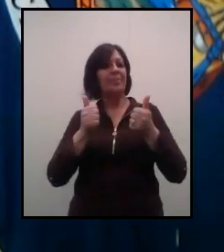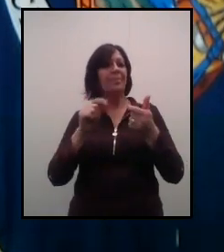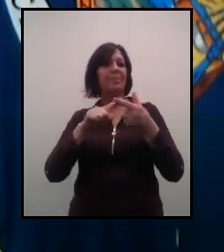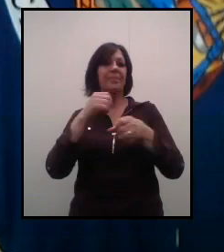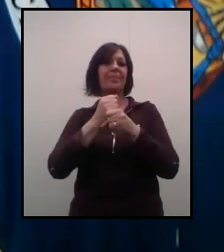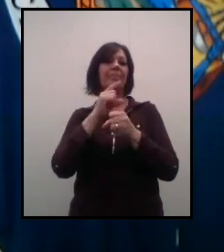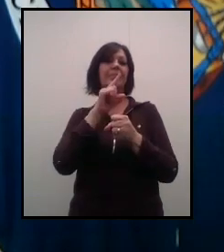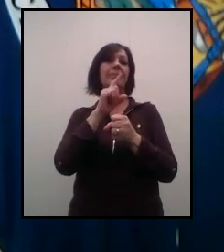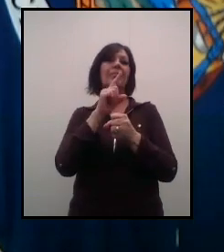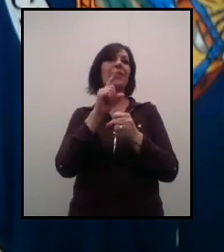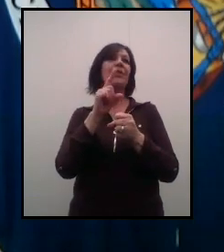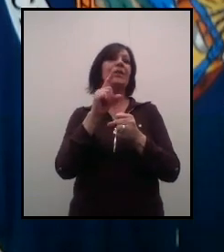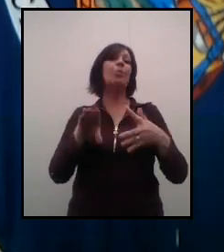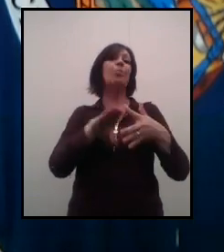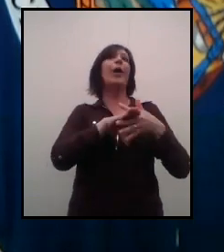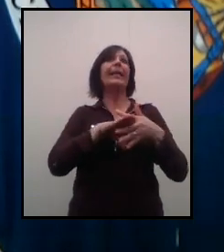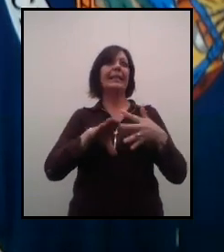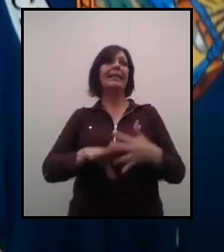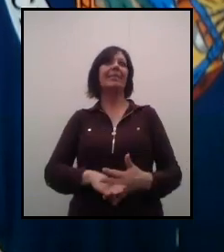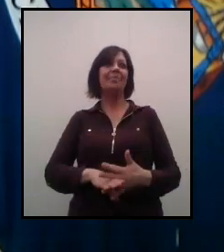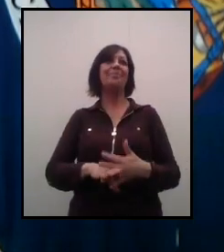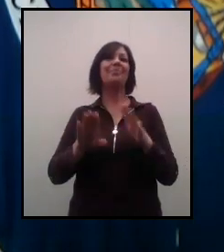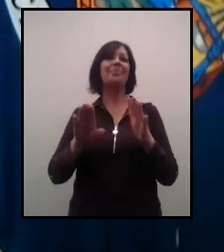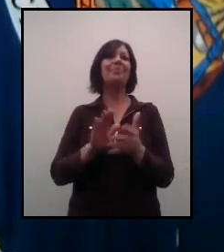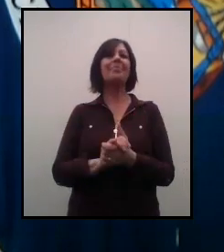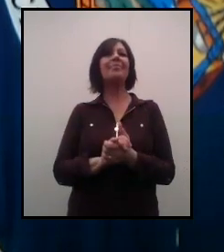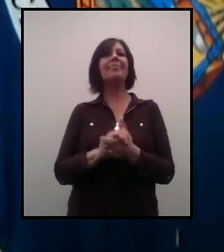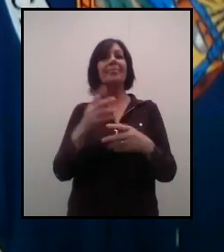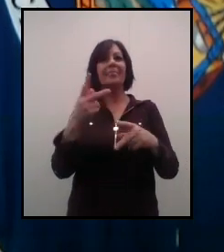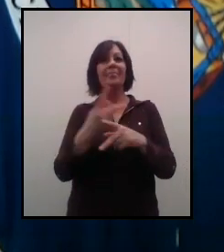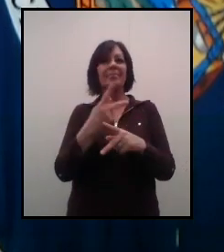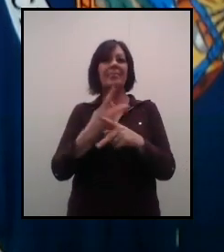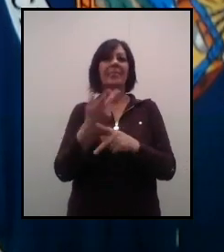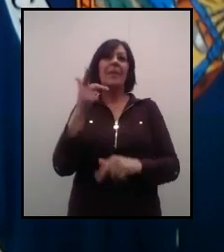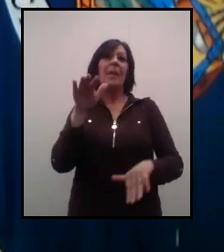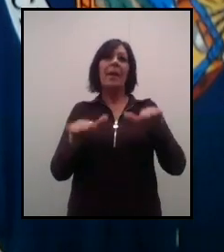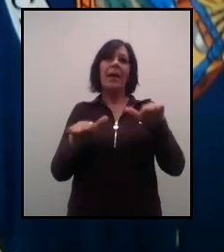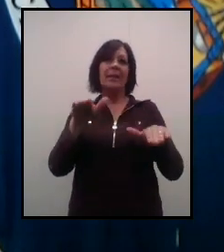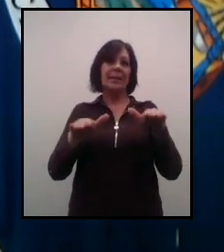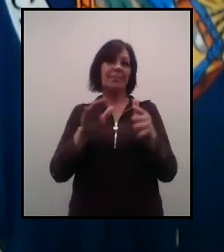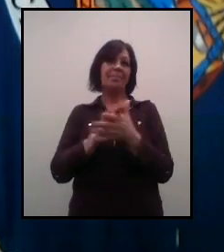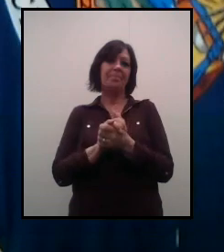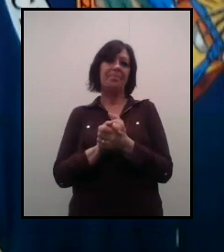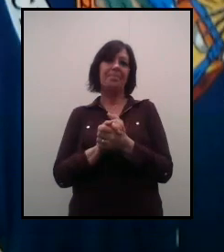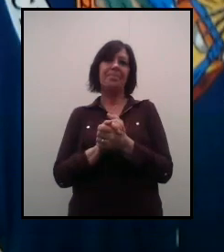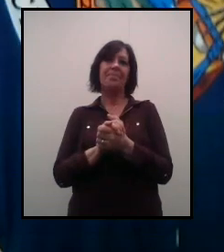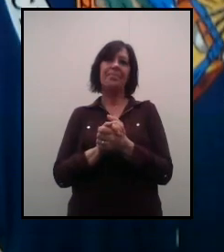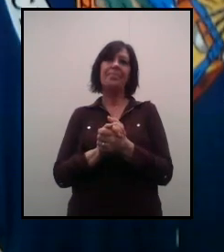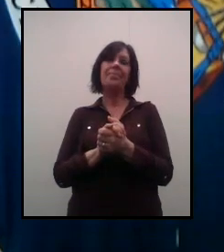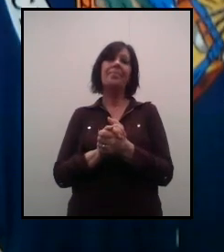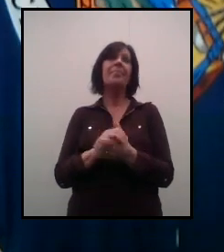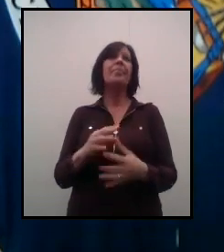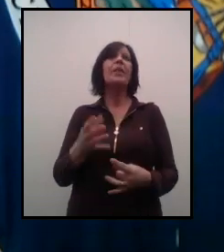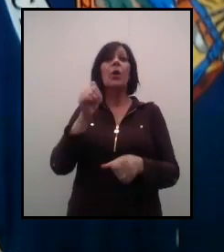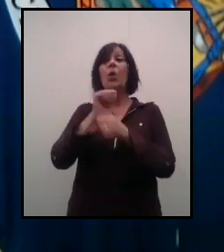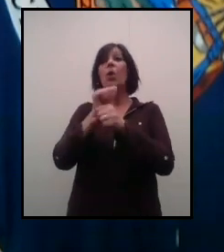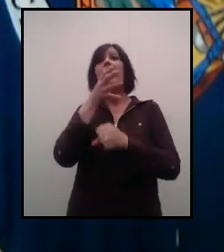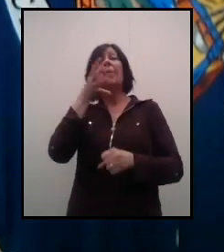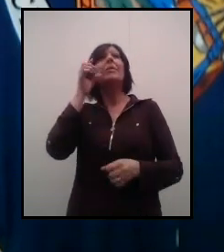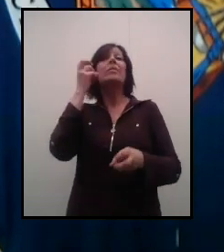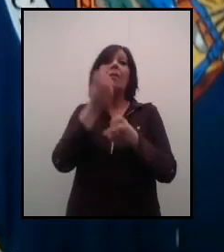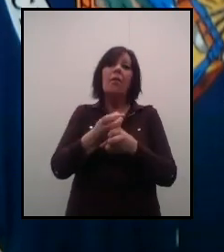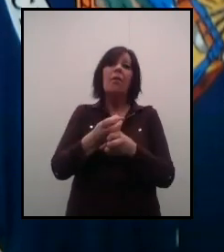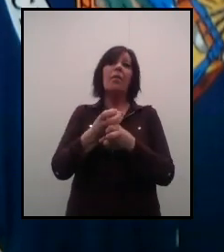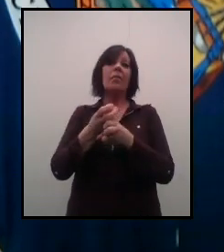you take good breaks, and again, figuring out that balance. I always feel, especially for working parents, it's tough to juggle